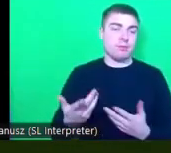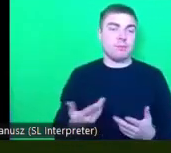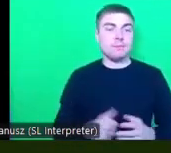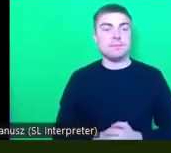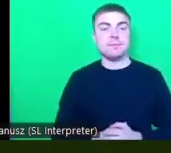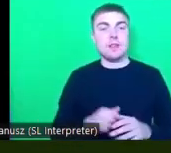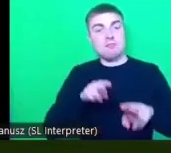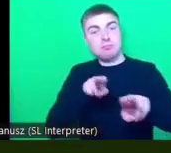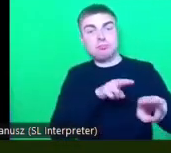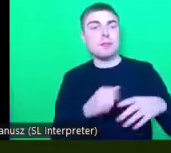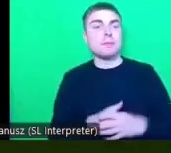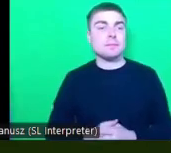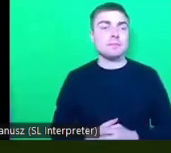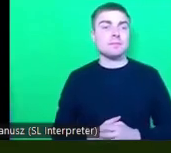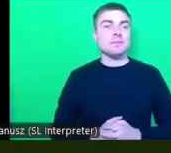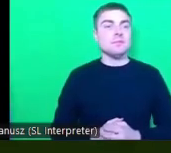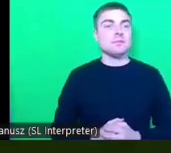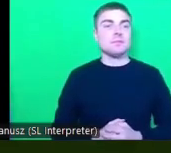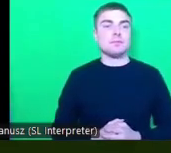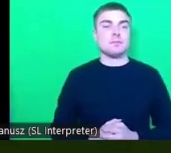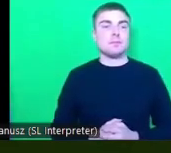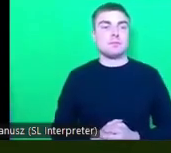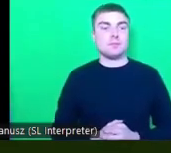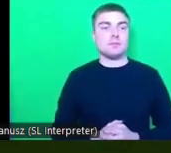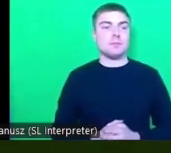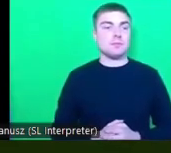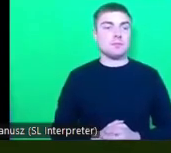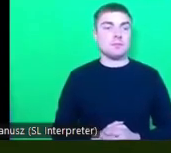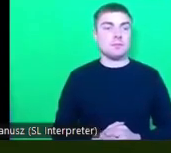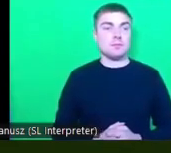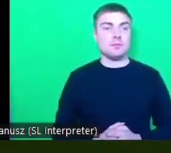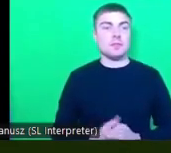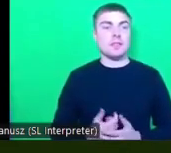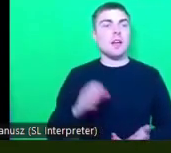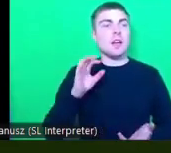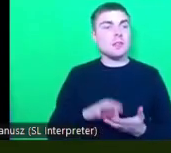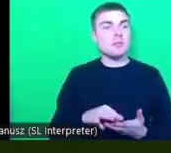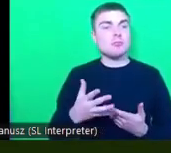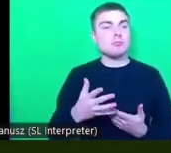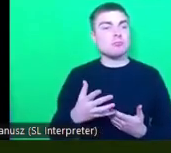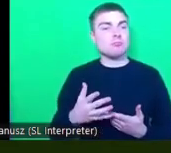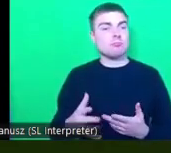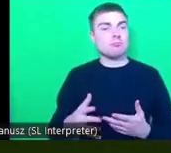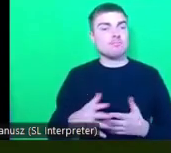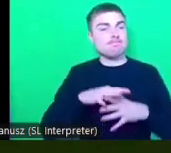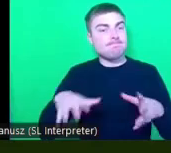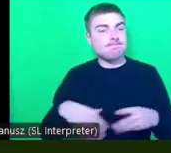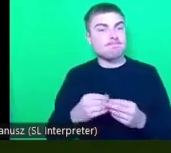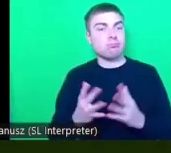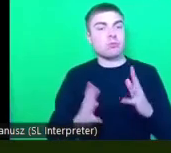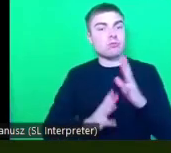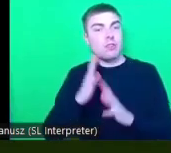forestry, agriculture, that affect the resource abundance in the system, and also humans